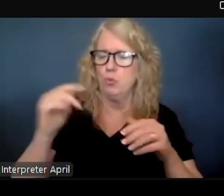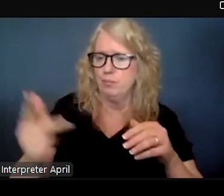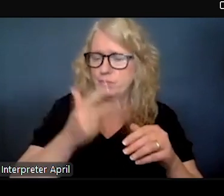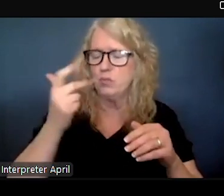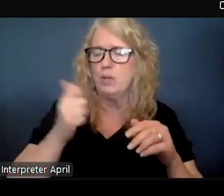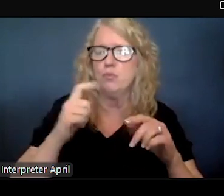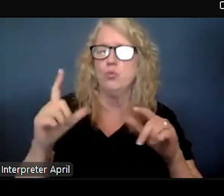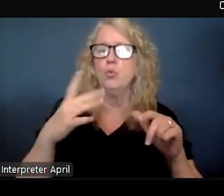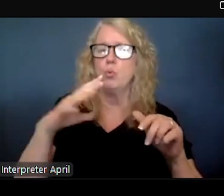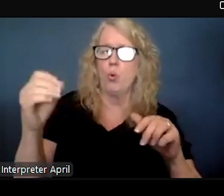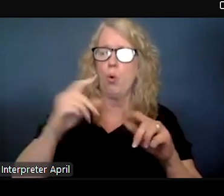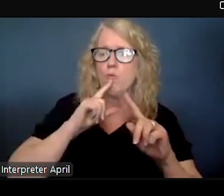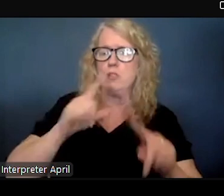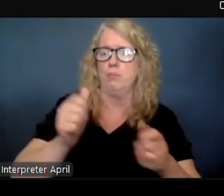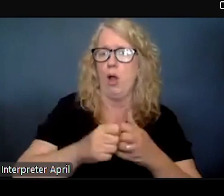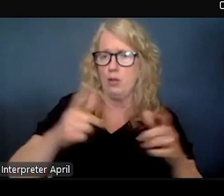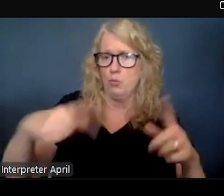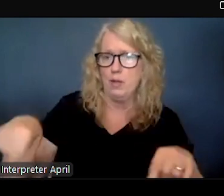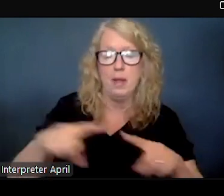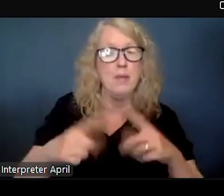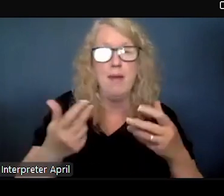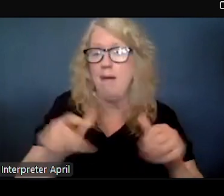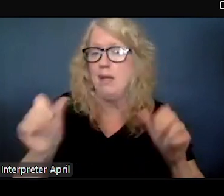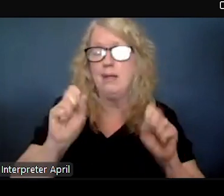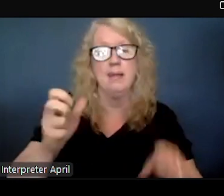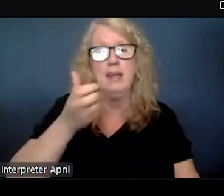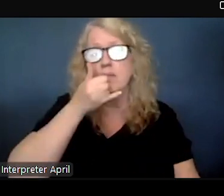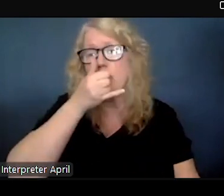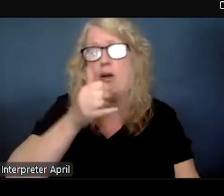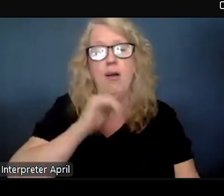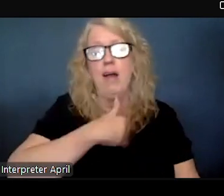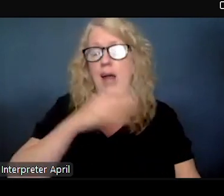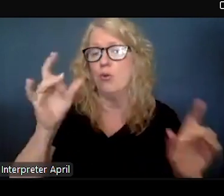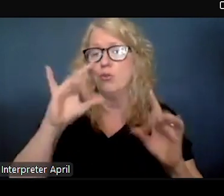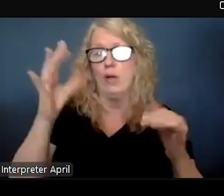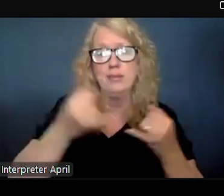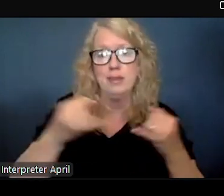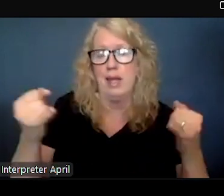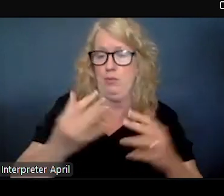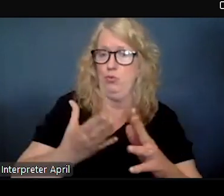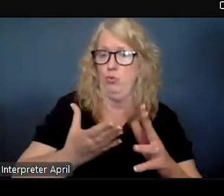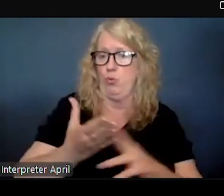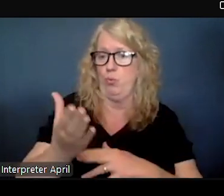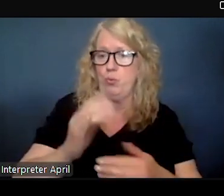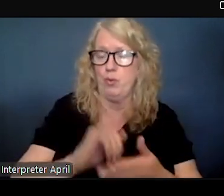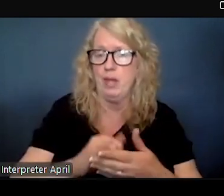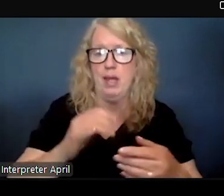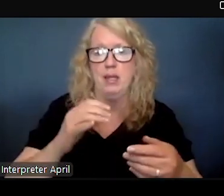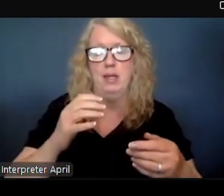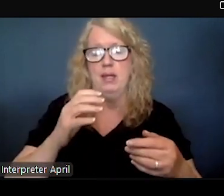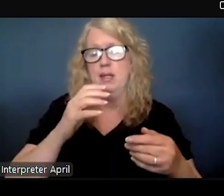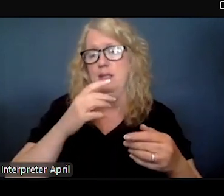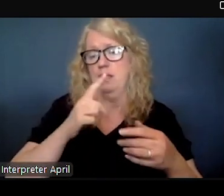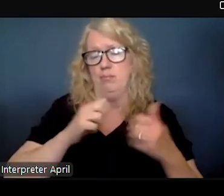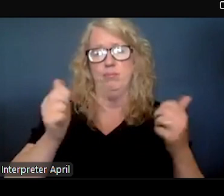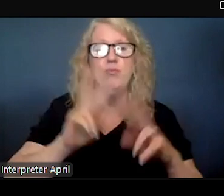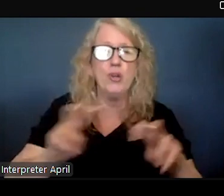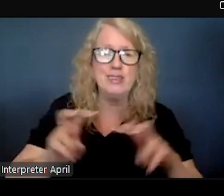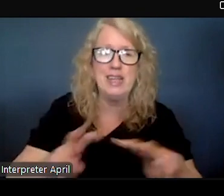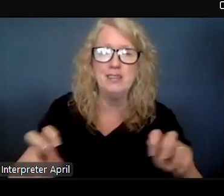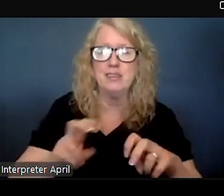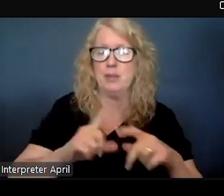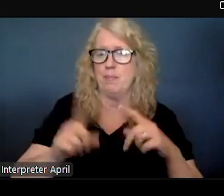respond with them. And then also, anyone can call our crisis line. And so through that, assessing and we